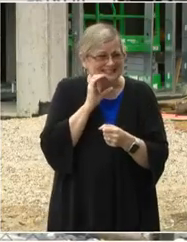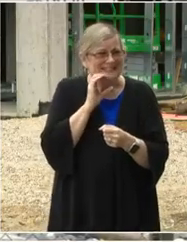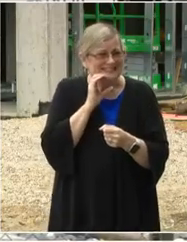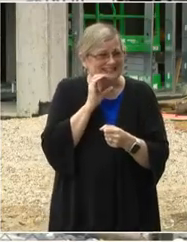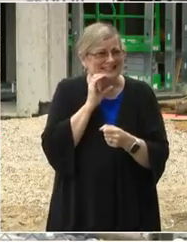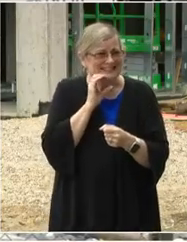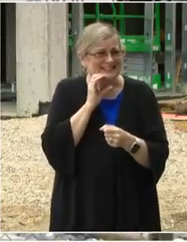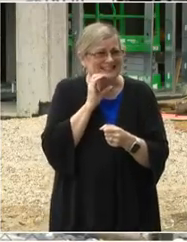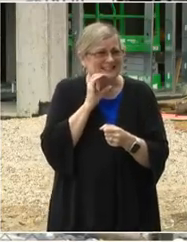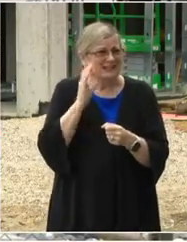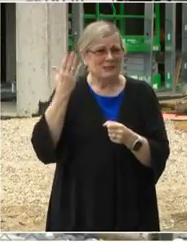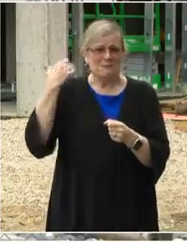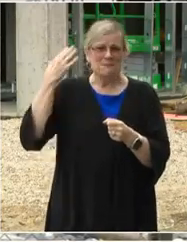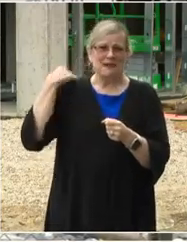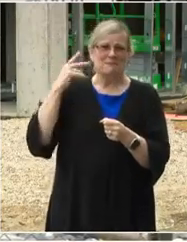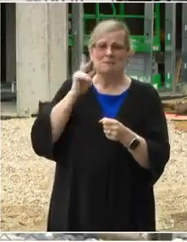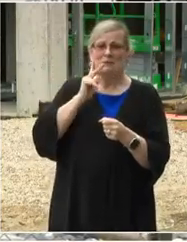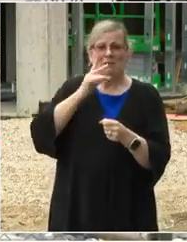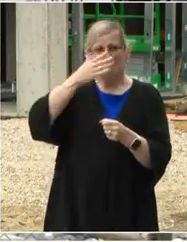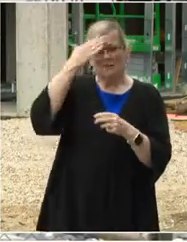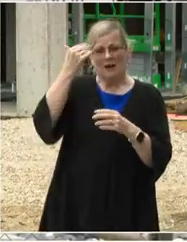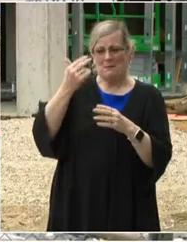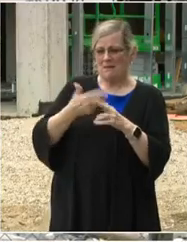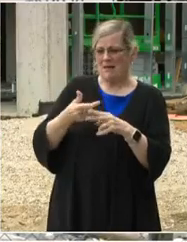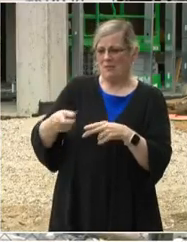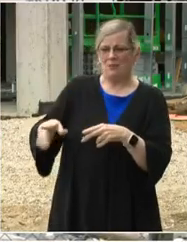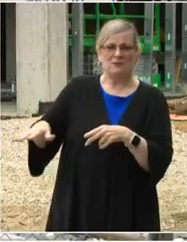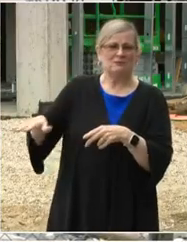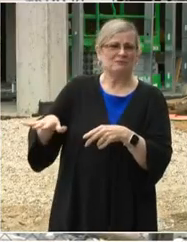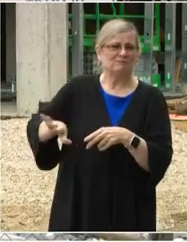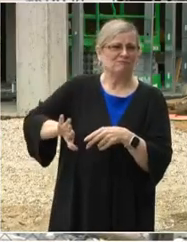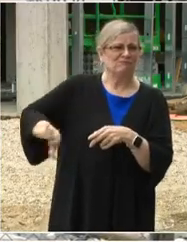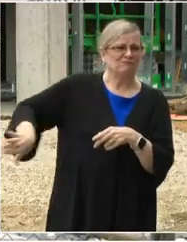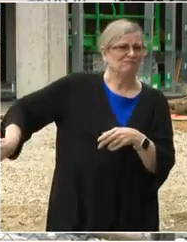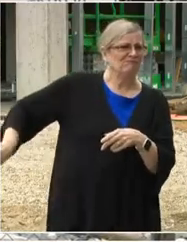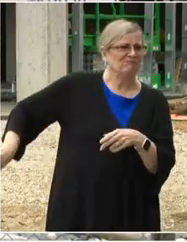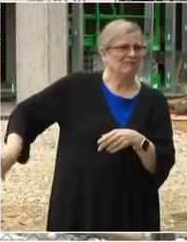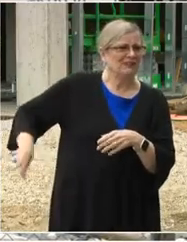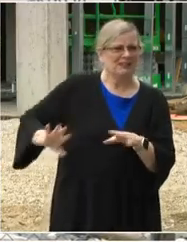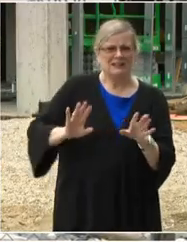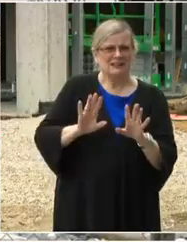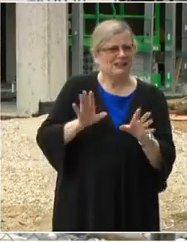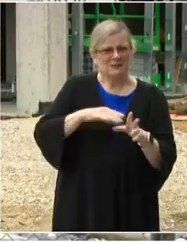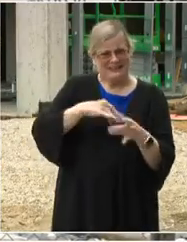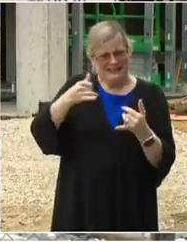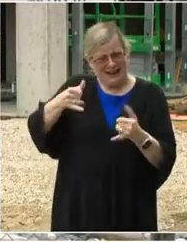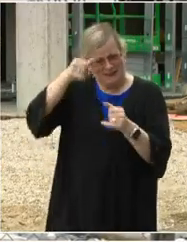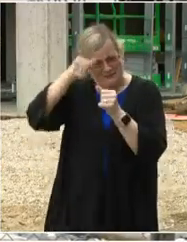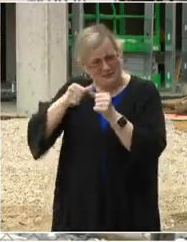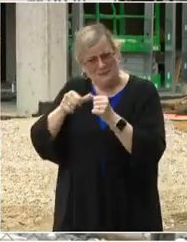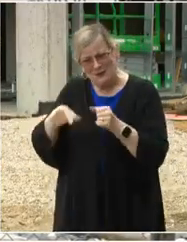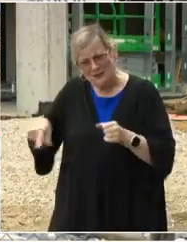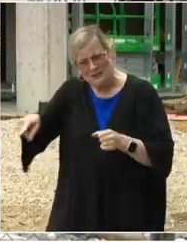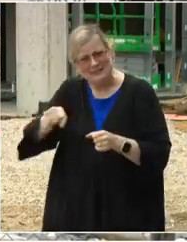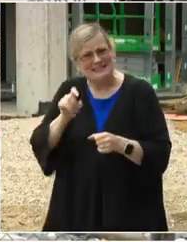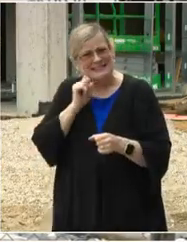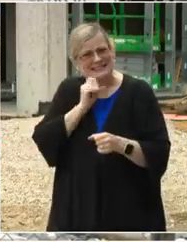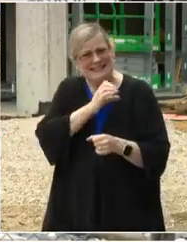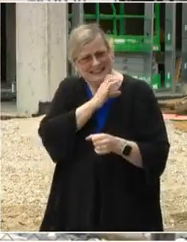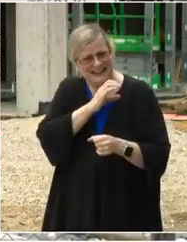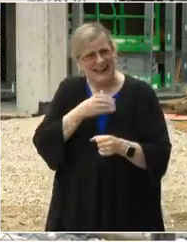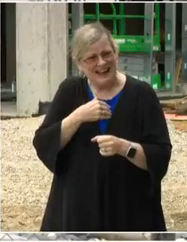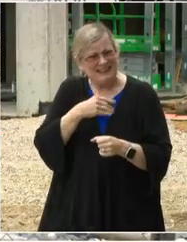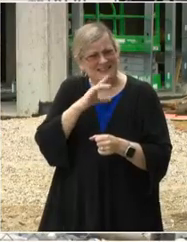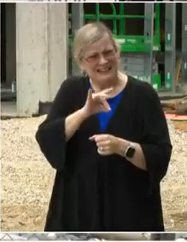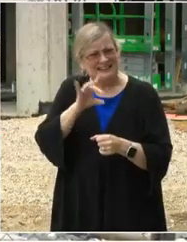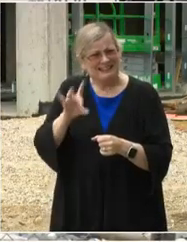forethought, not an afterthought. And that is so important. What do we say? We had 88 units for our seniors. Amazing. And that's what we want to see